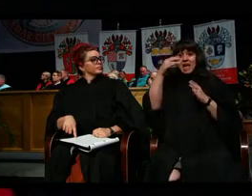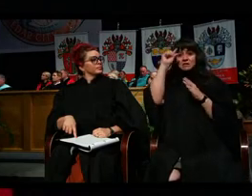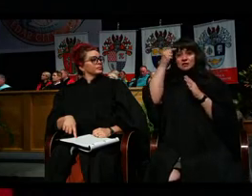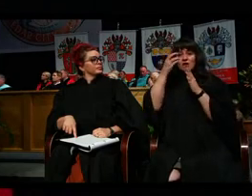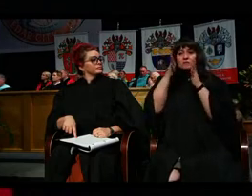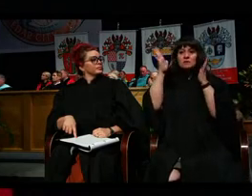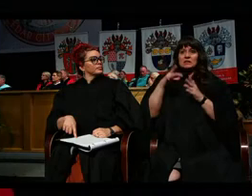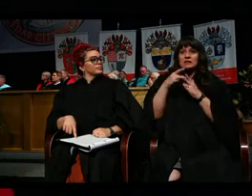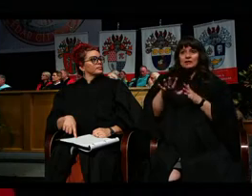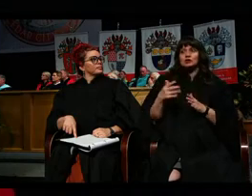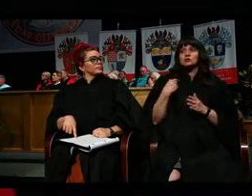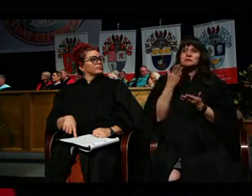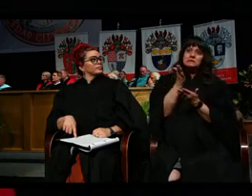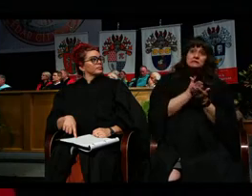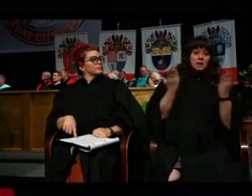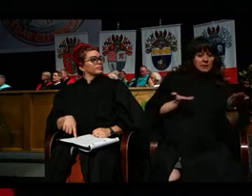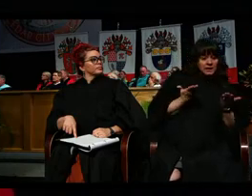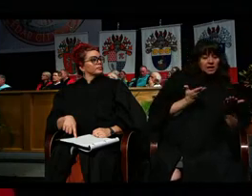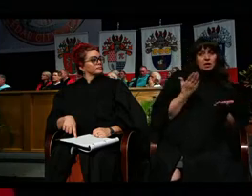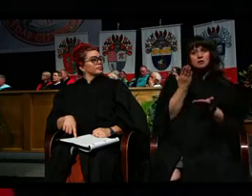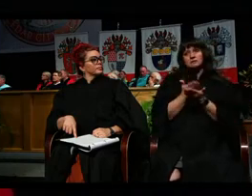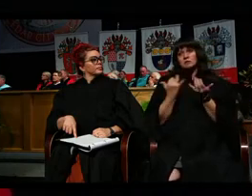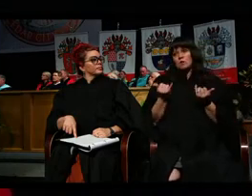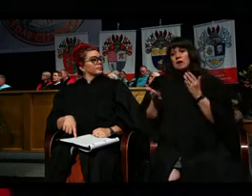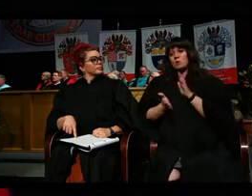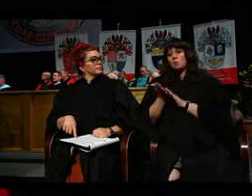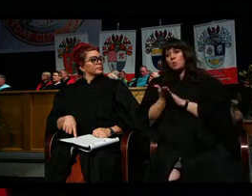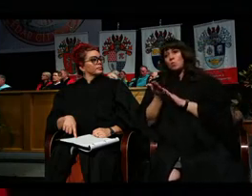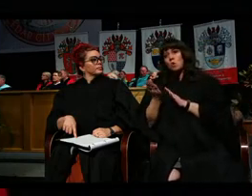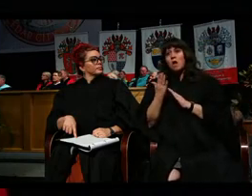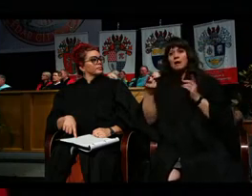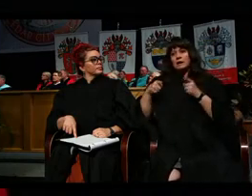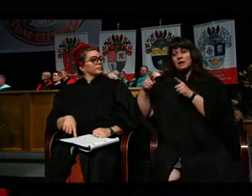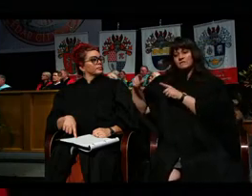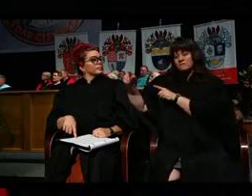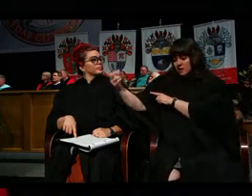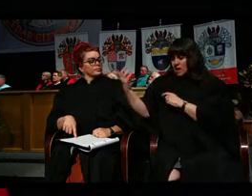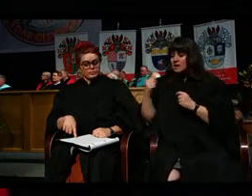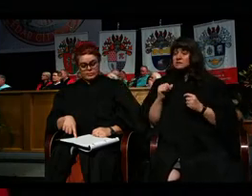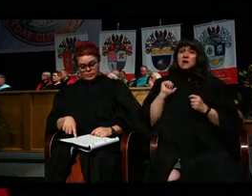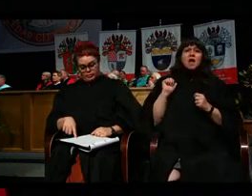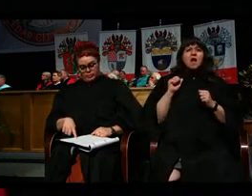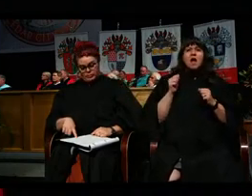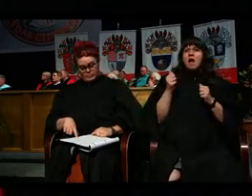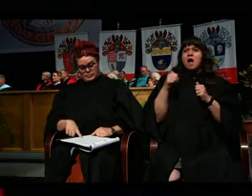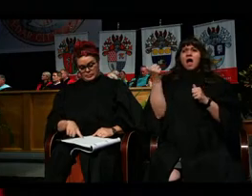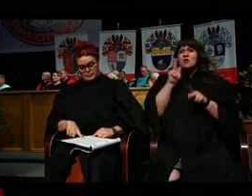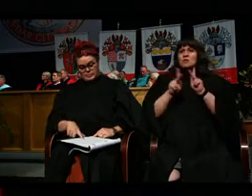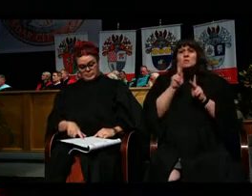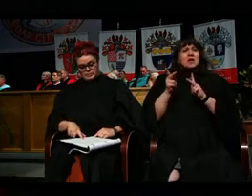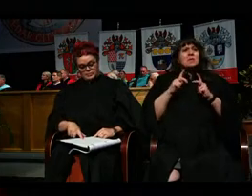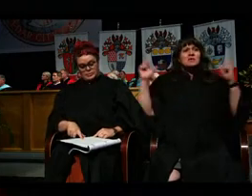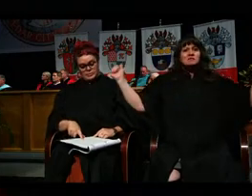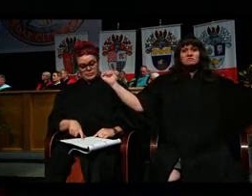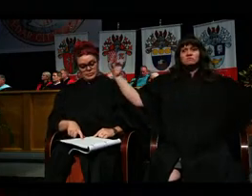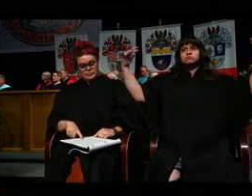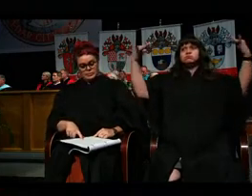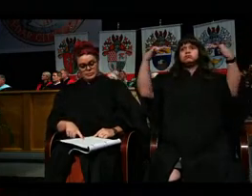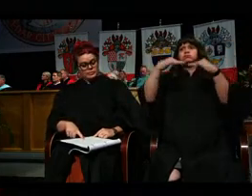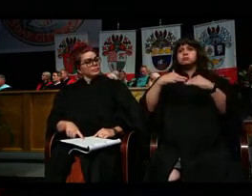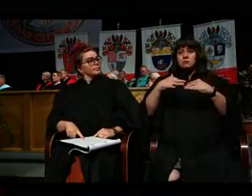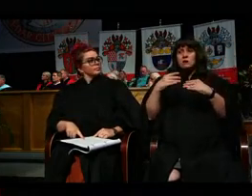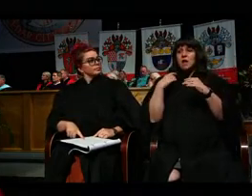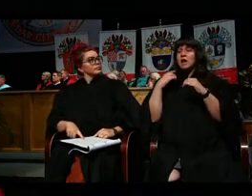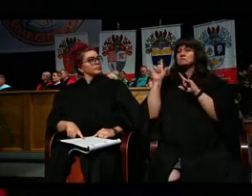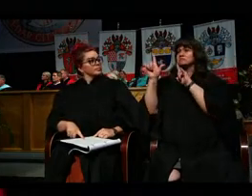here, some are running events, and current and former National Alumni Board members who have traveled from near and far. I truly love you